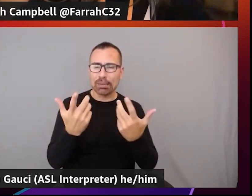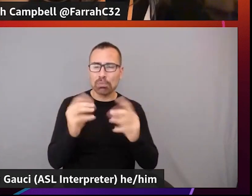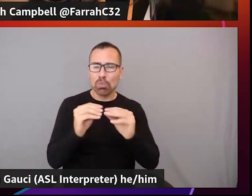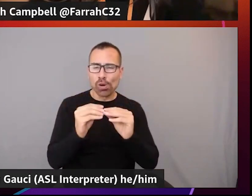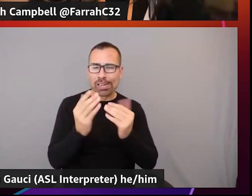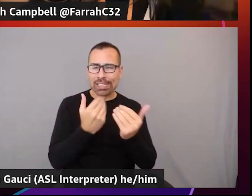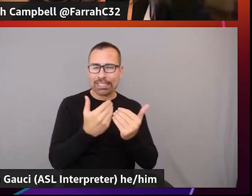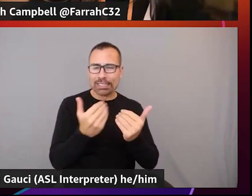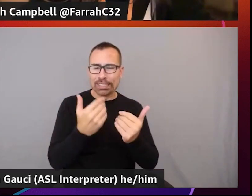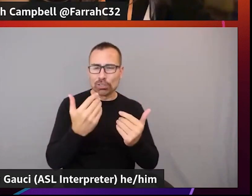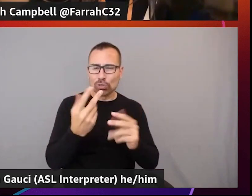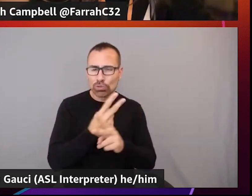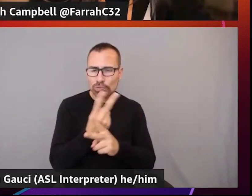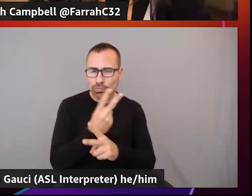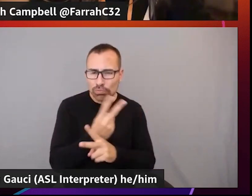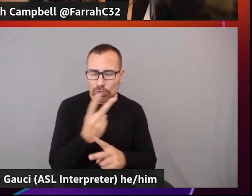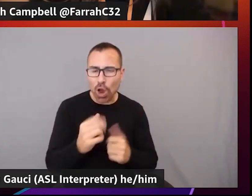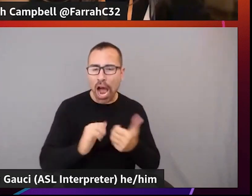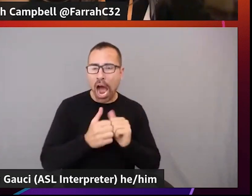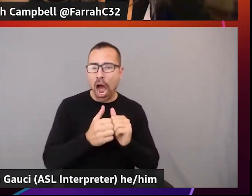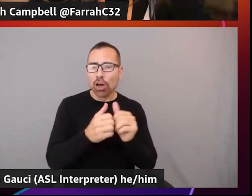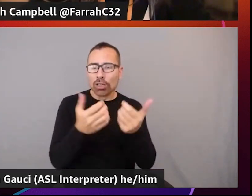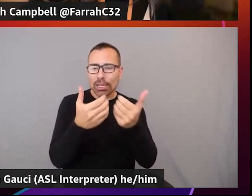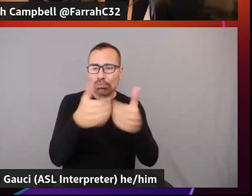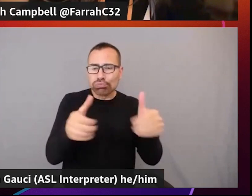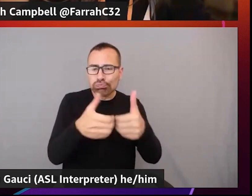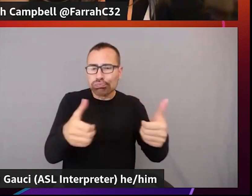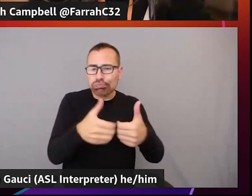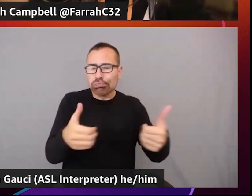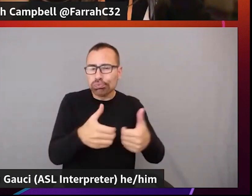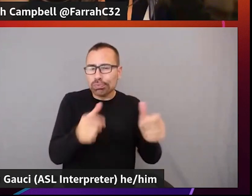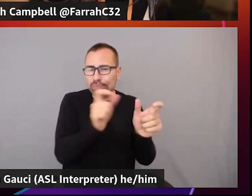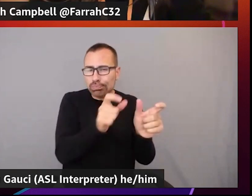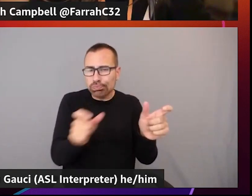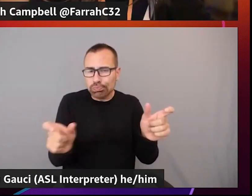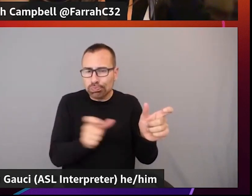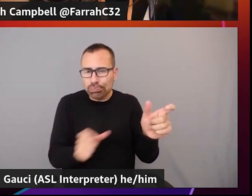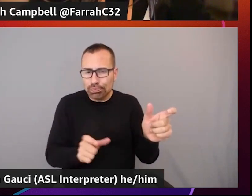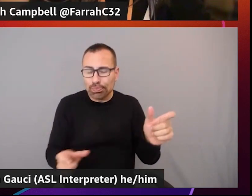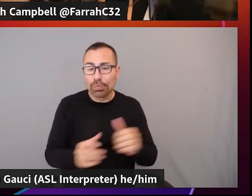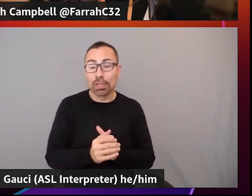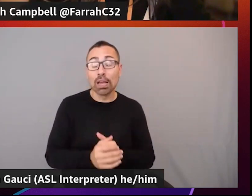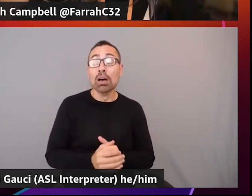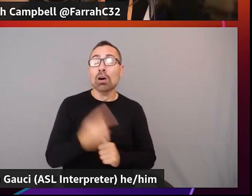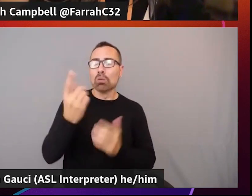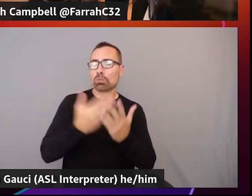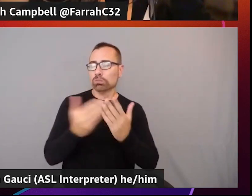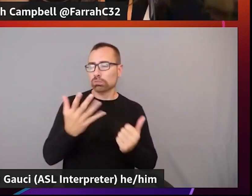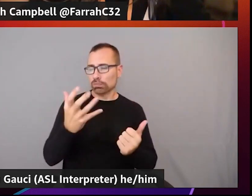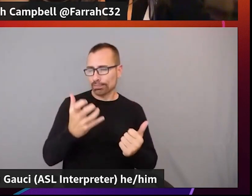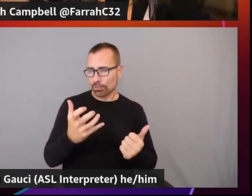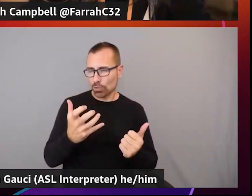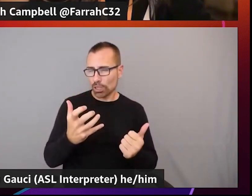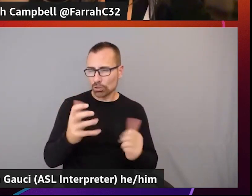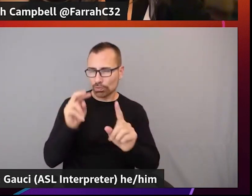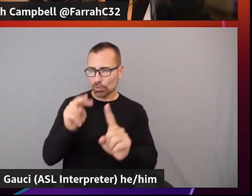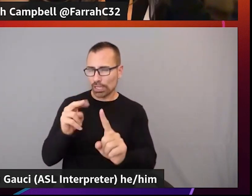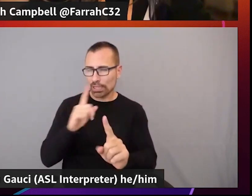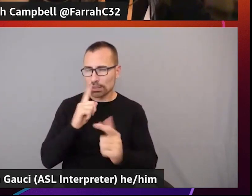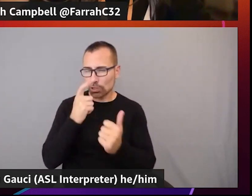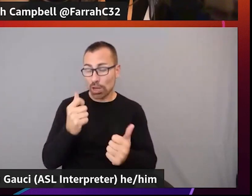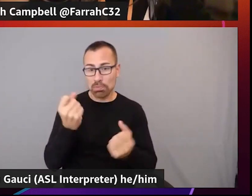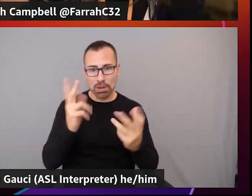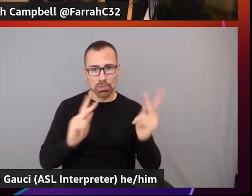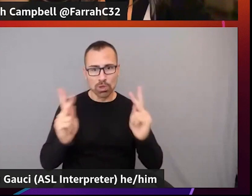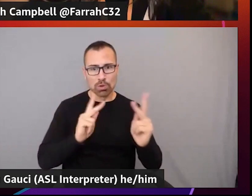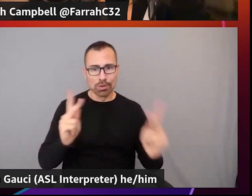these problems as they come. I think something I also wanted to call out that's very interesting that a lot of people don't consider when they're